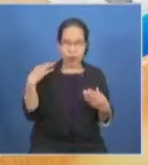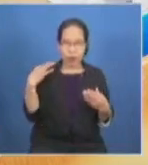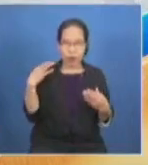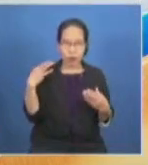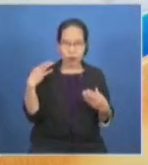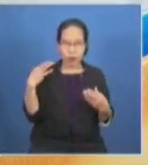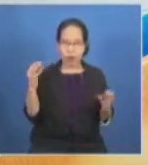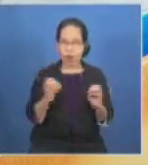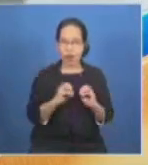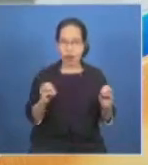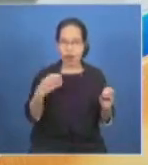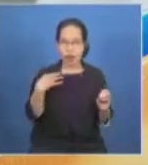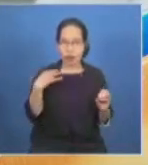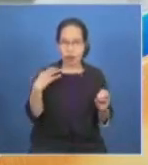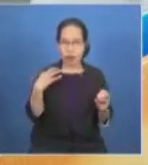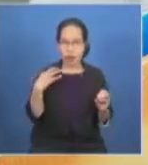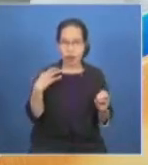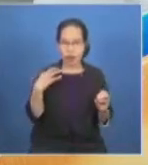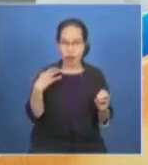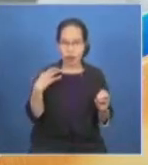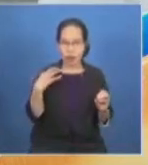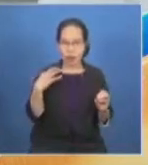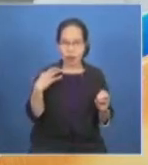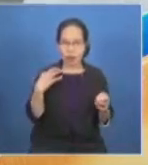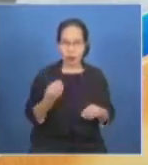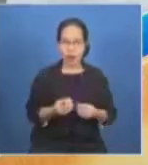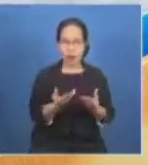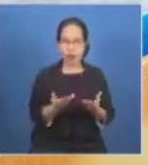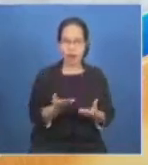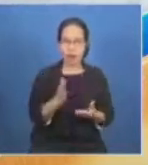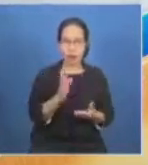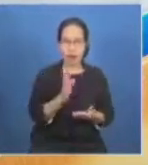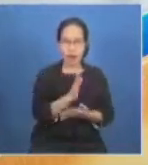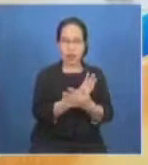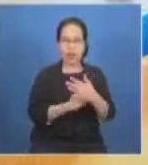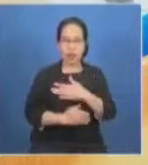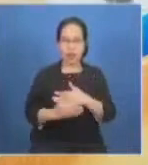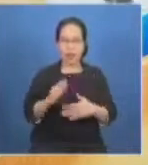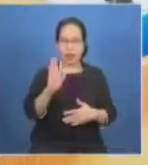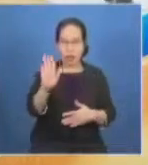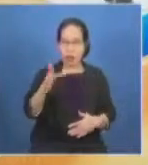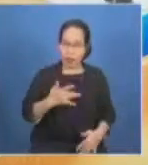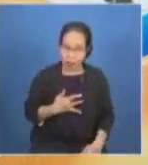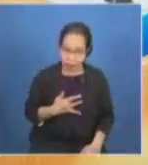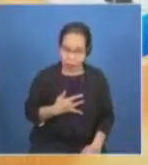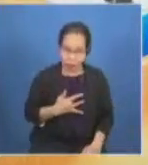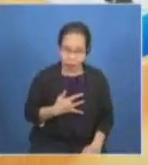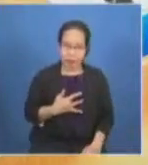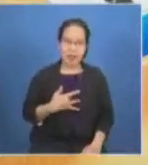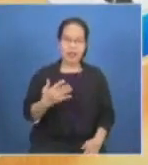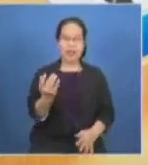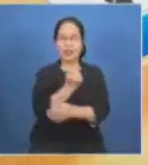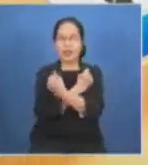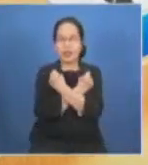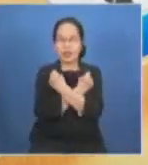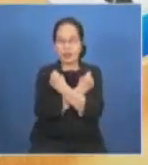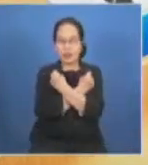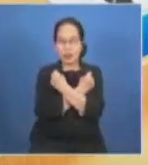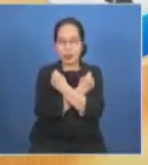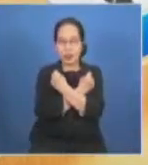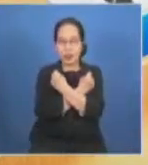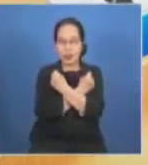You gave clothes to someone who has no clothes. When you extend your hand, your heart, and your love,